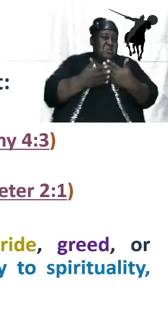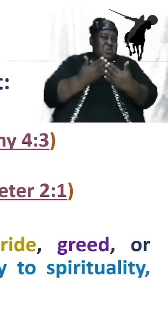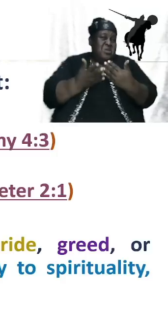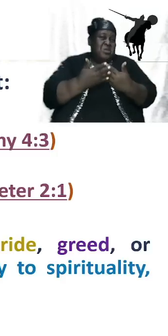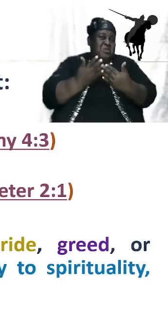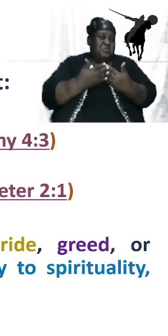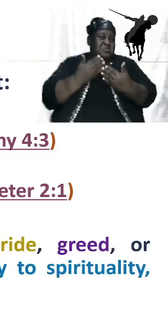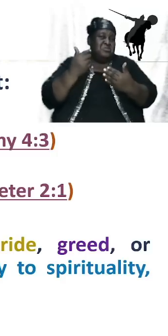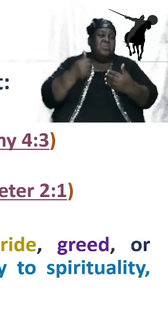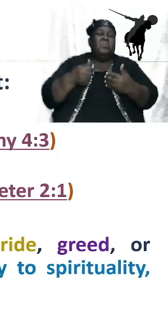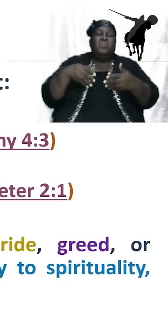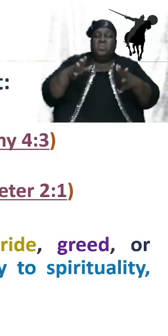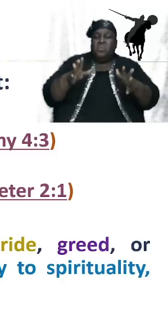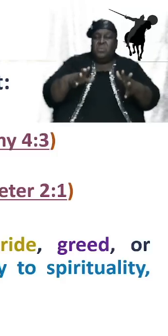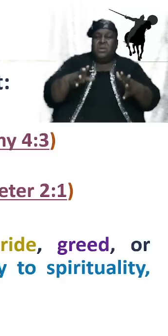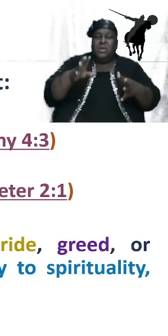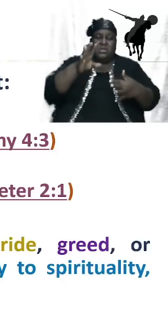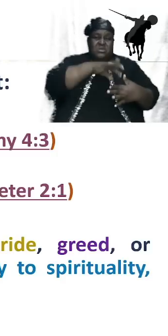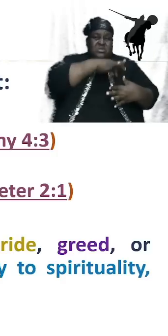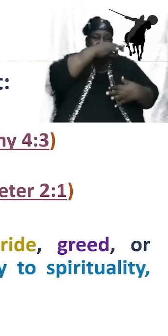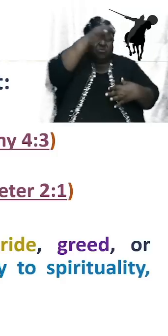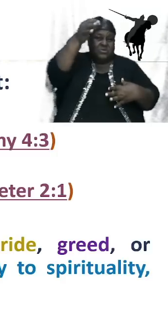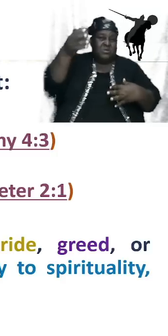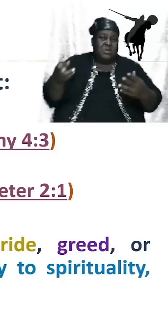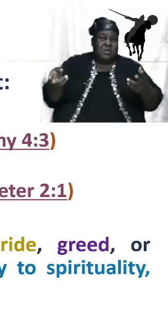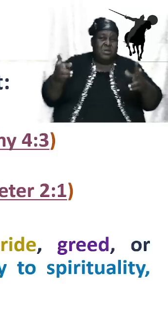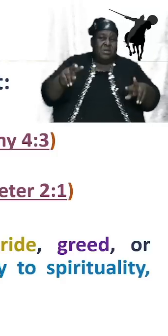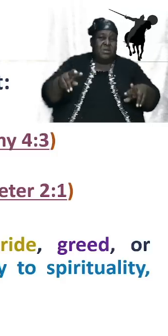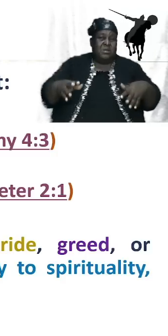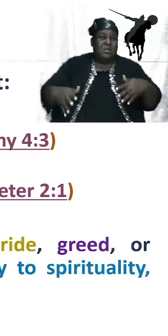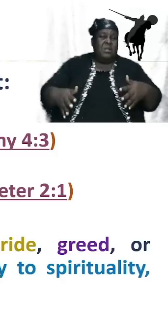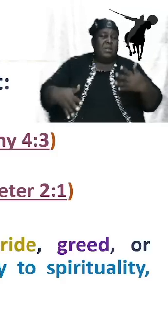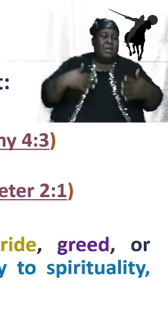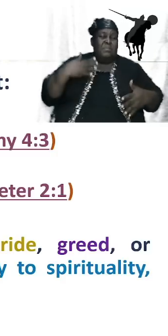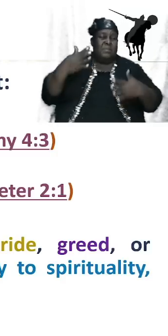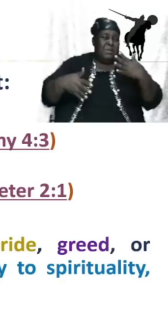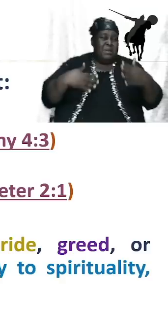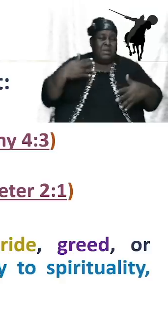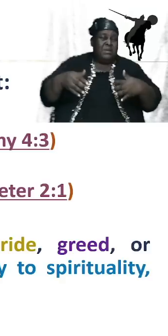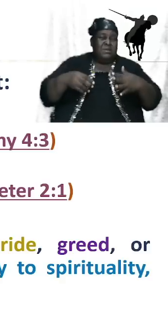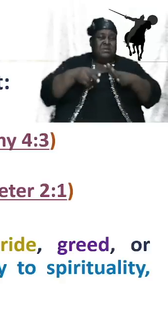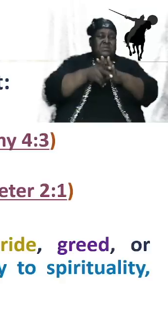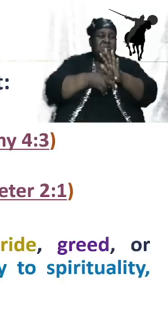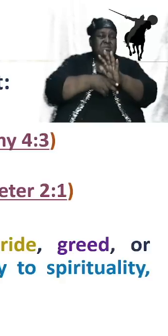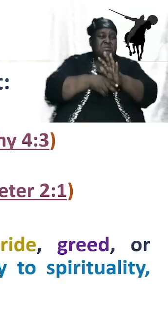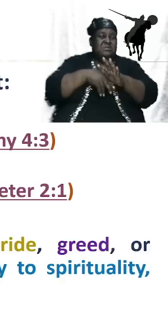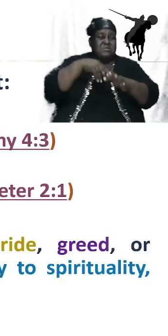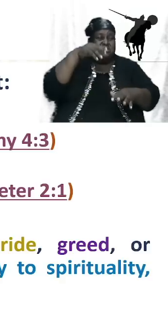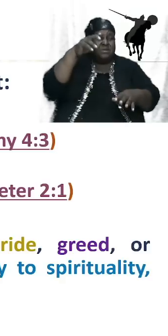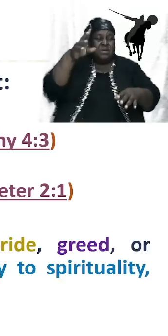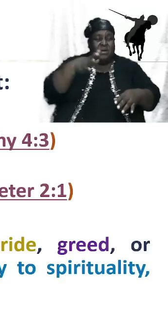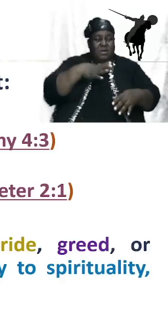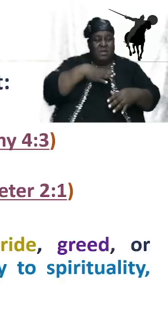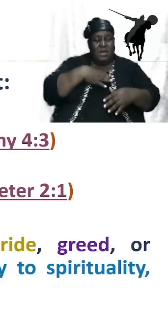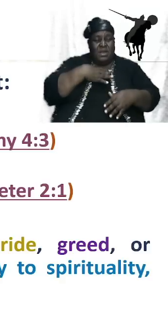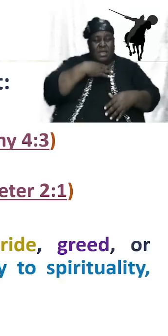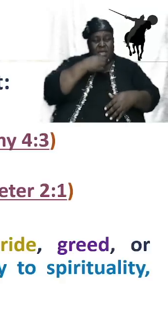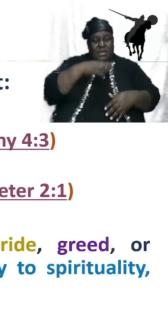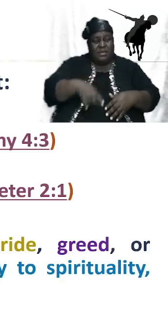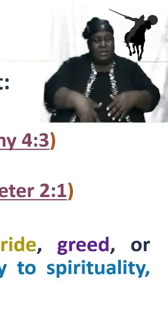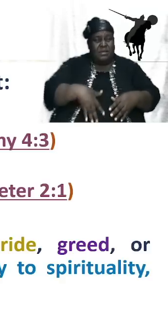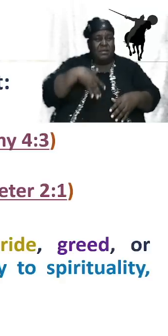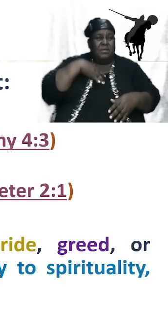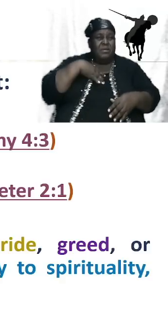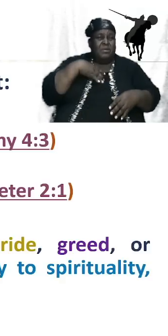or alternative way to spirituality, happiness, or enlightenment. In other words, It's easy down the thing. You want to do the